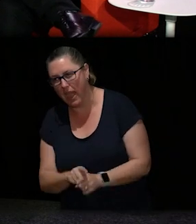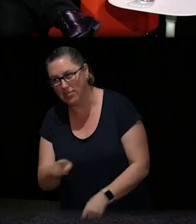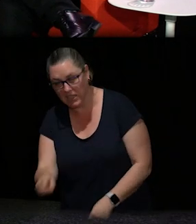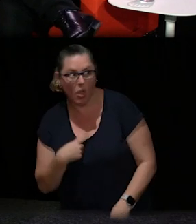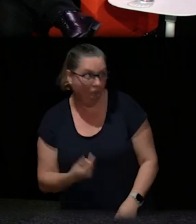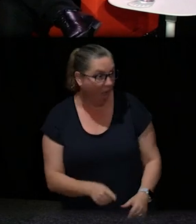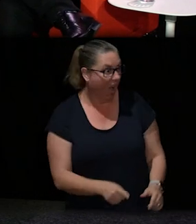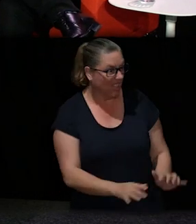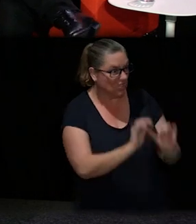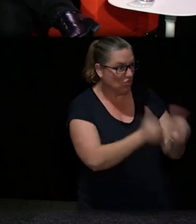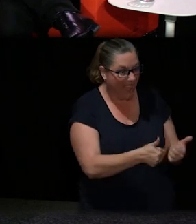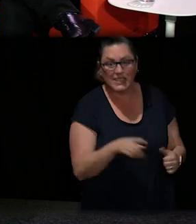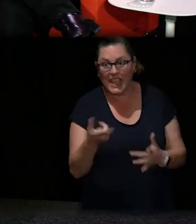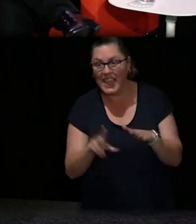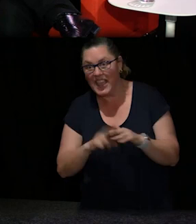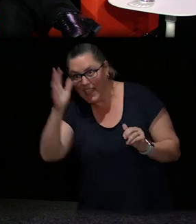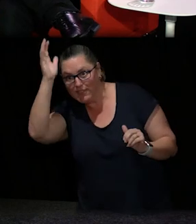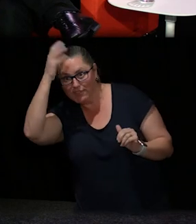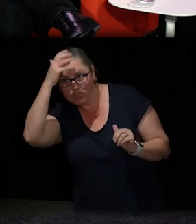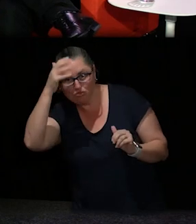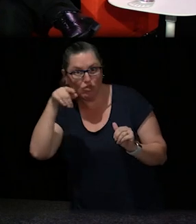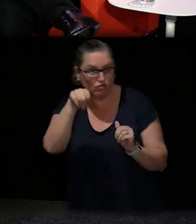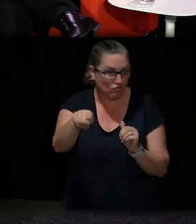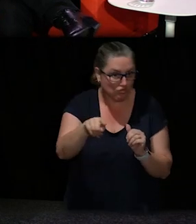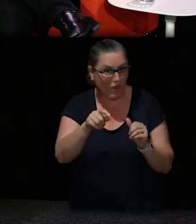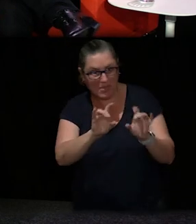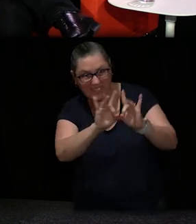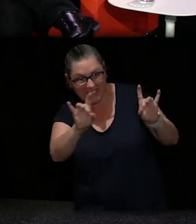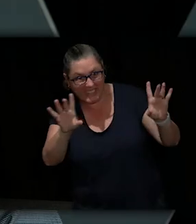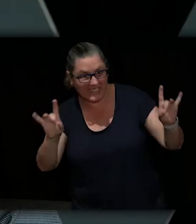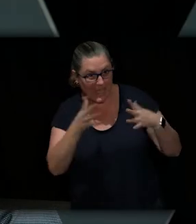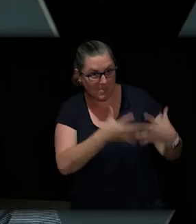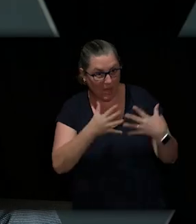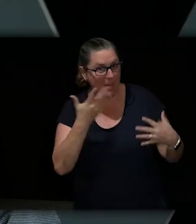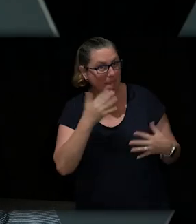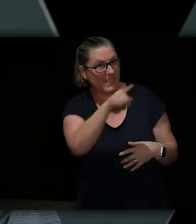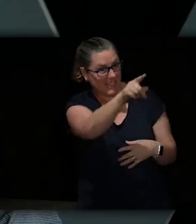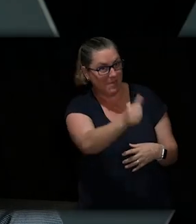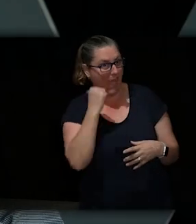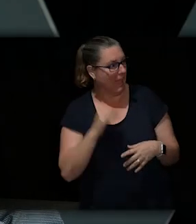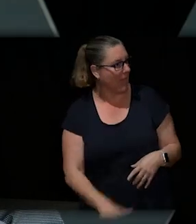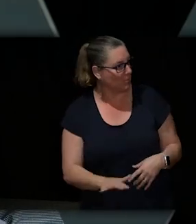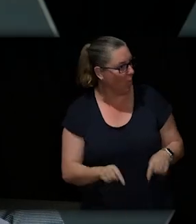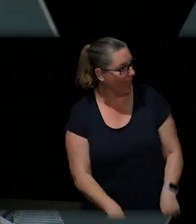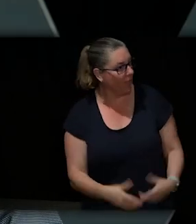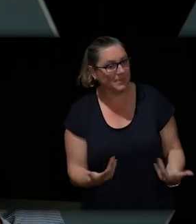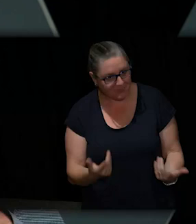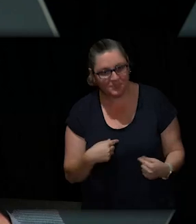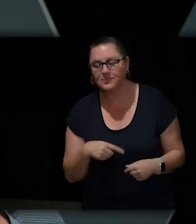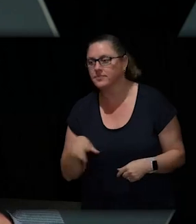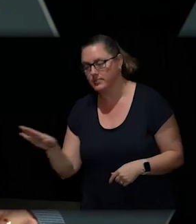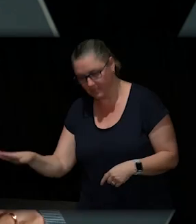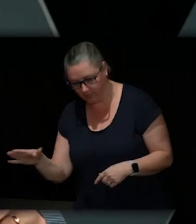totally wrecks America, he might come back. Maybe. But so one of my close friends was named Disha Dyer, who was the president's